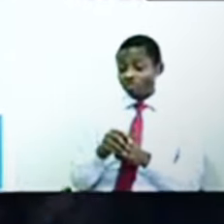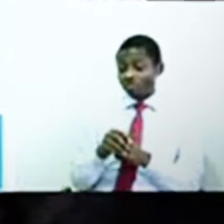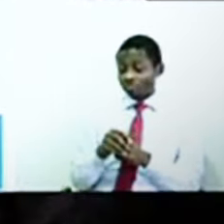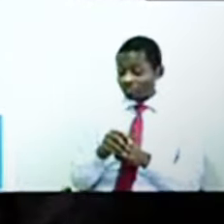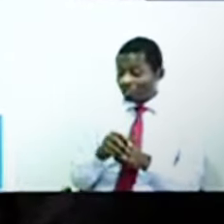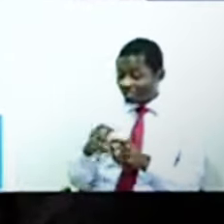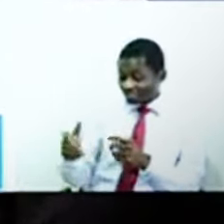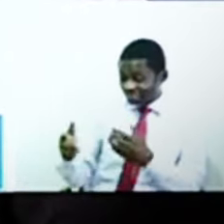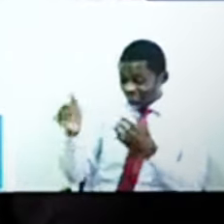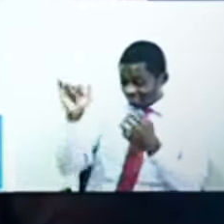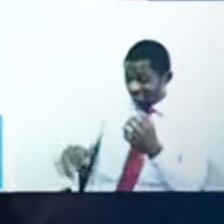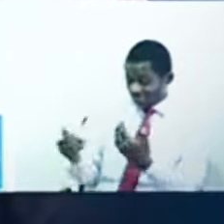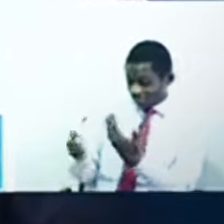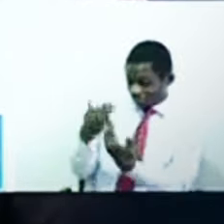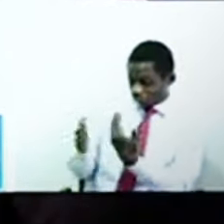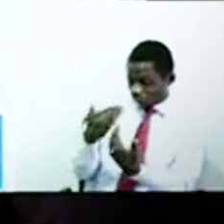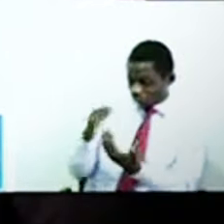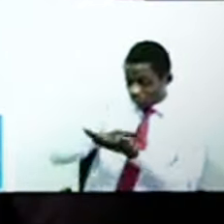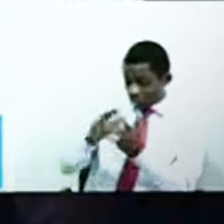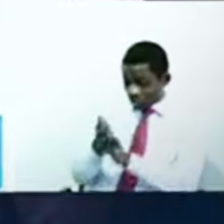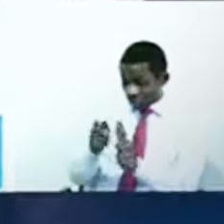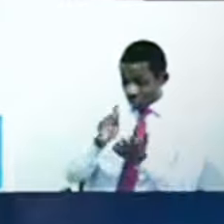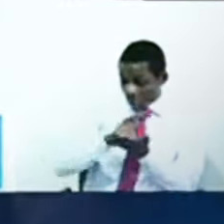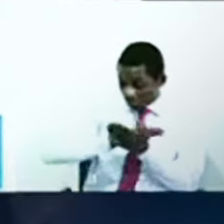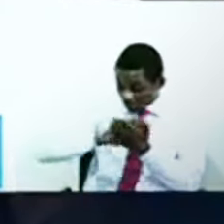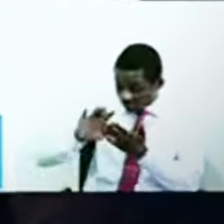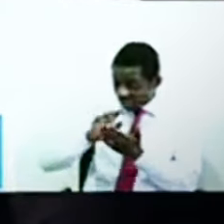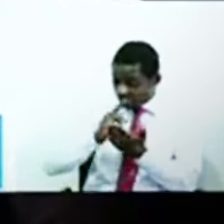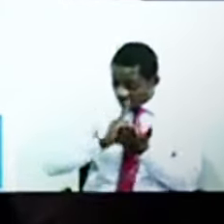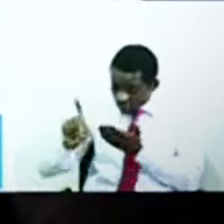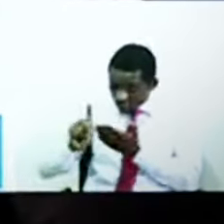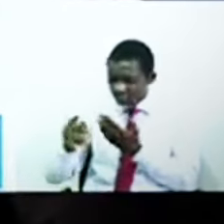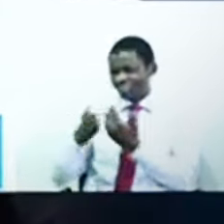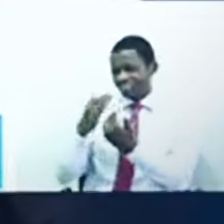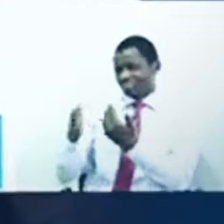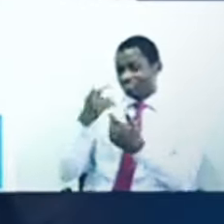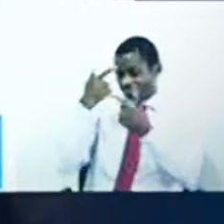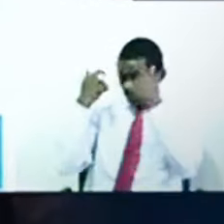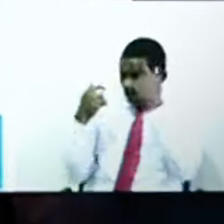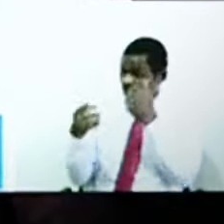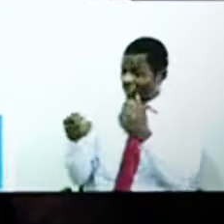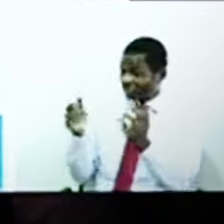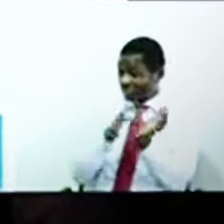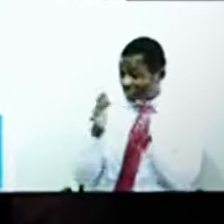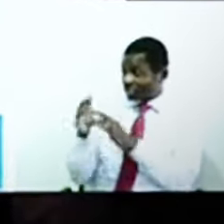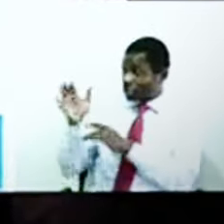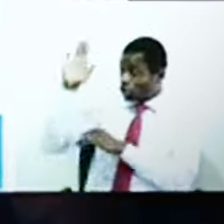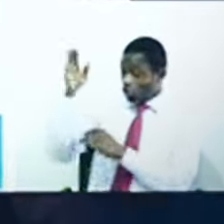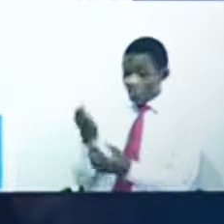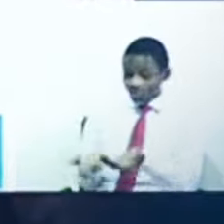purchased that authority and the power to live that kind of life for us on the cross.